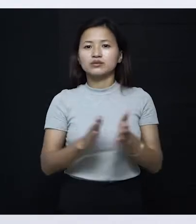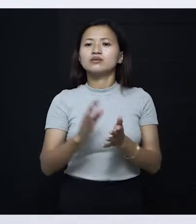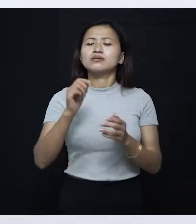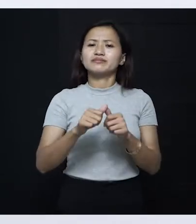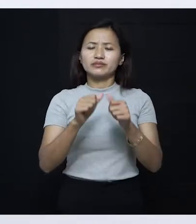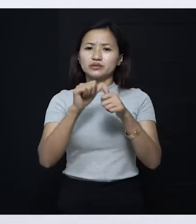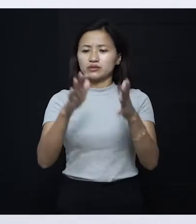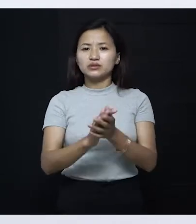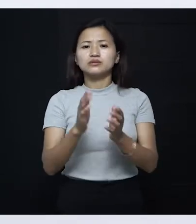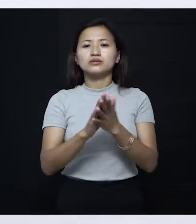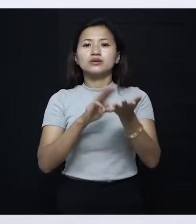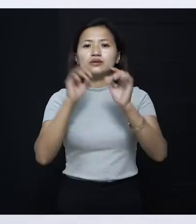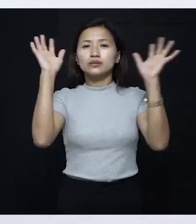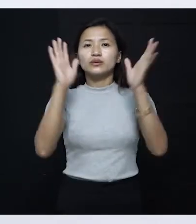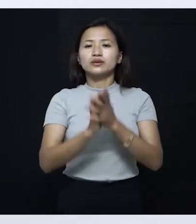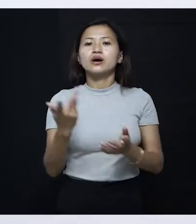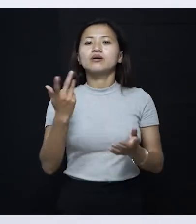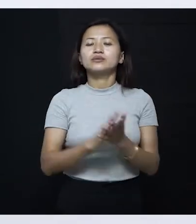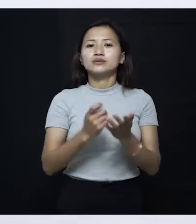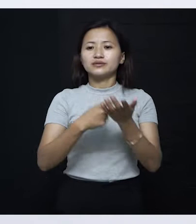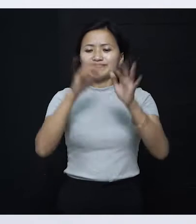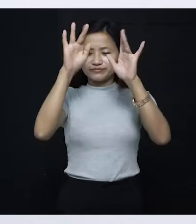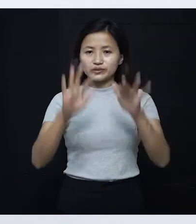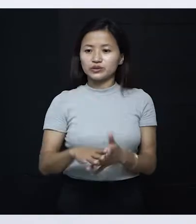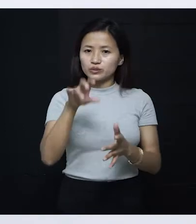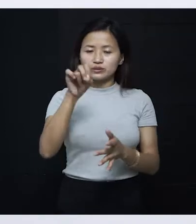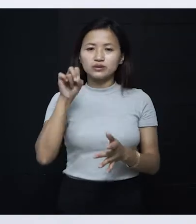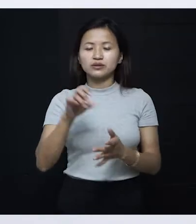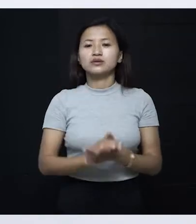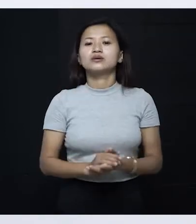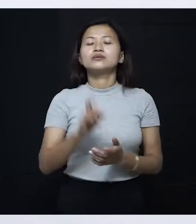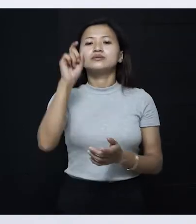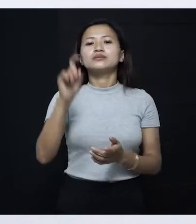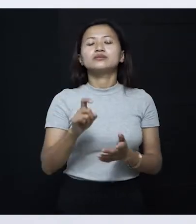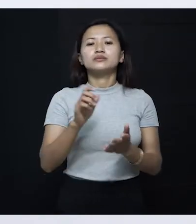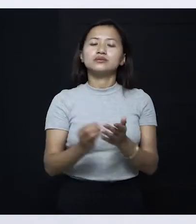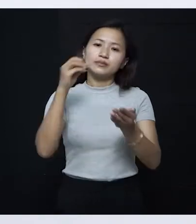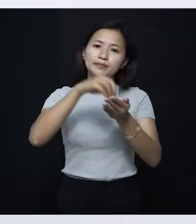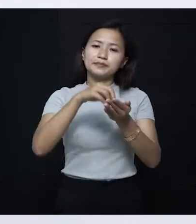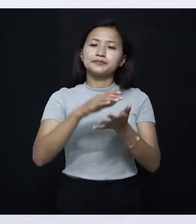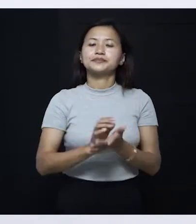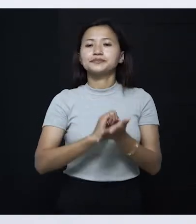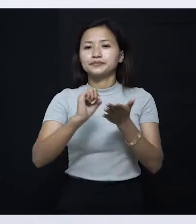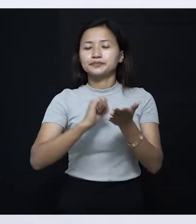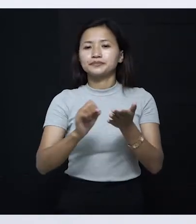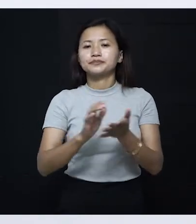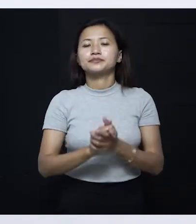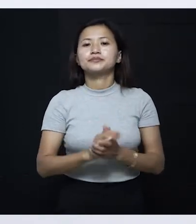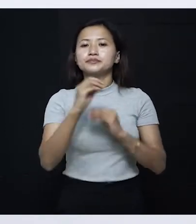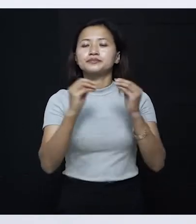to do with how many centimeter of rains we get. All these you need to mention, when you write about